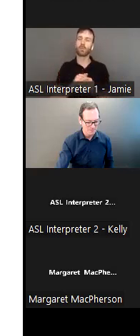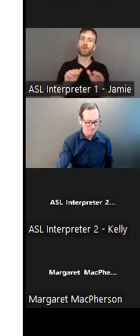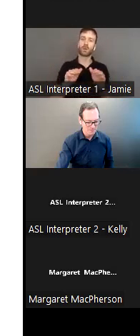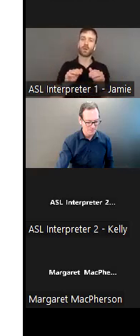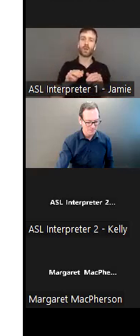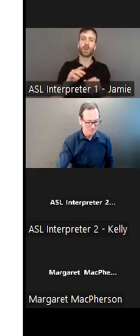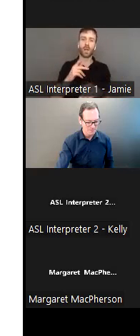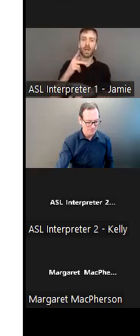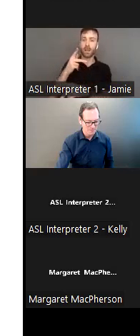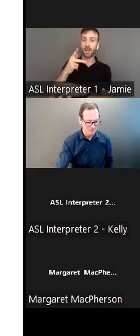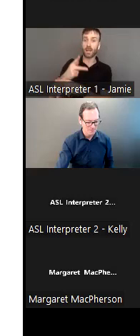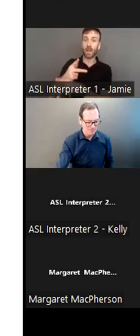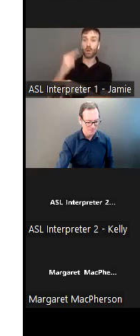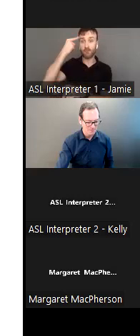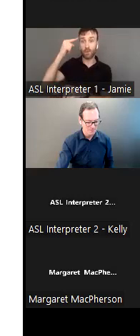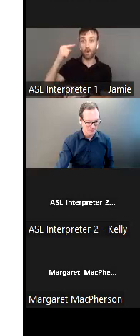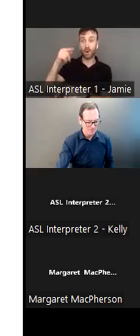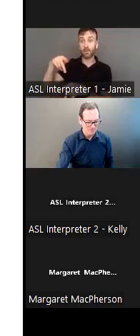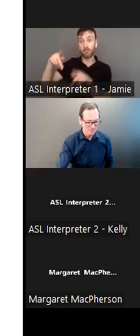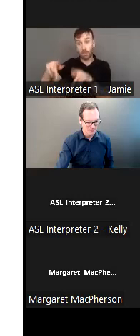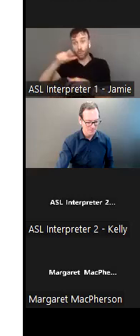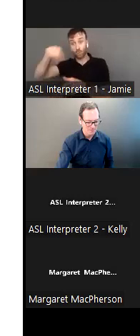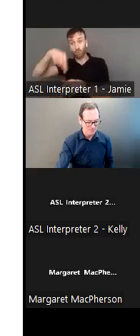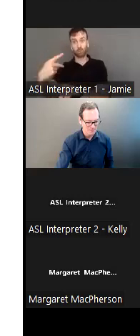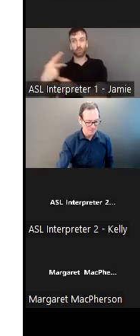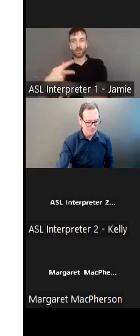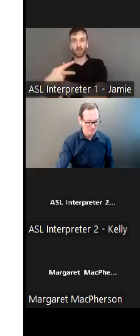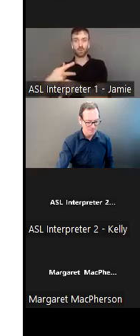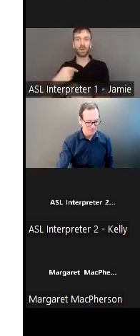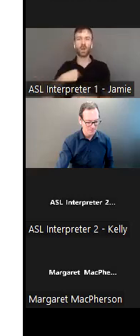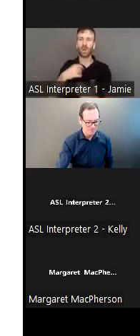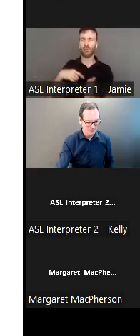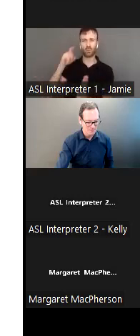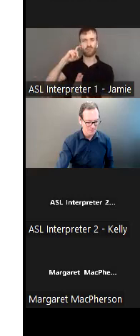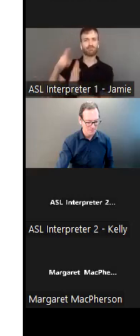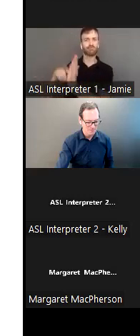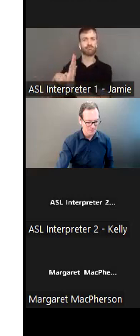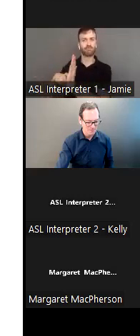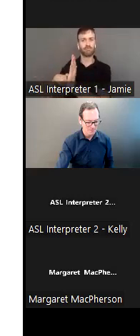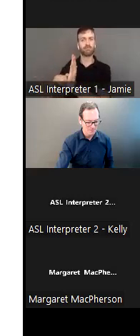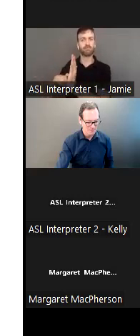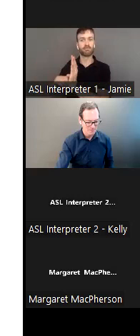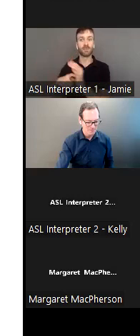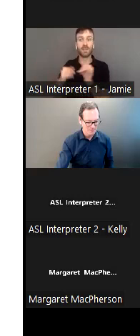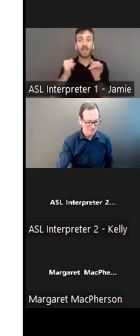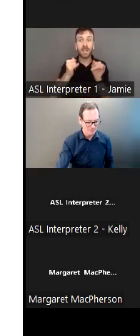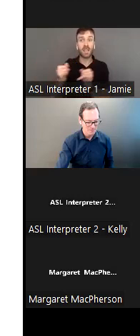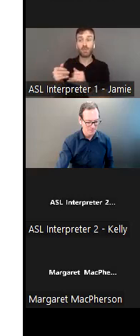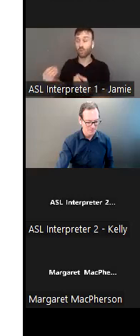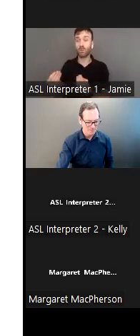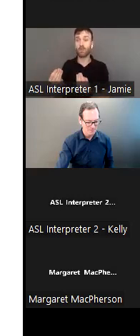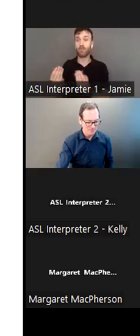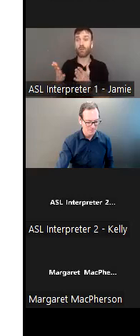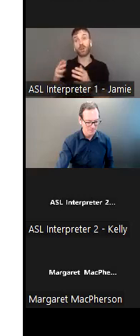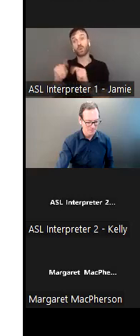I think, is an important piece of our TVIC model, that we have to recognize that we need to keep individual providers, but also teams